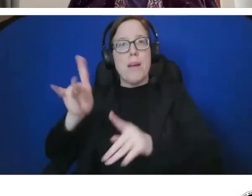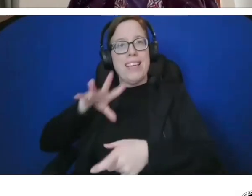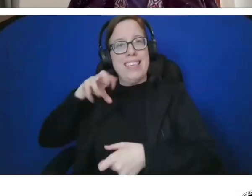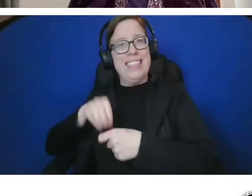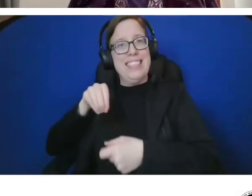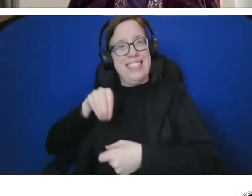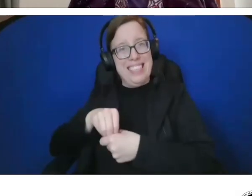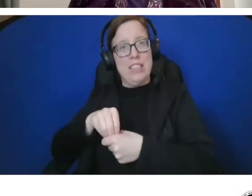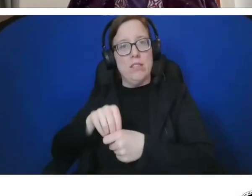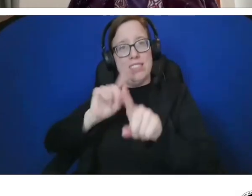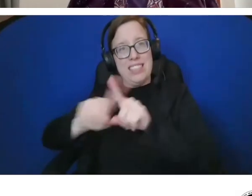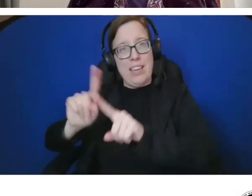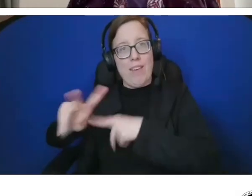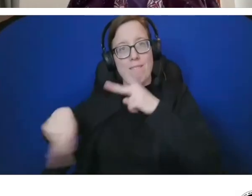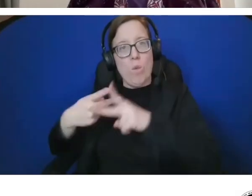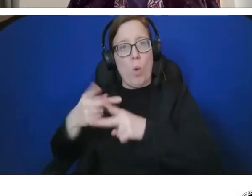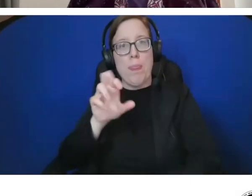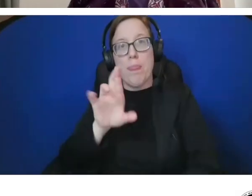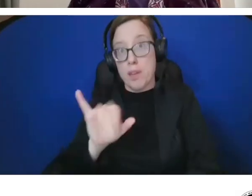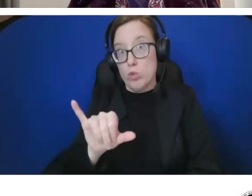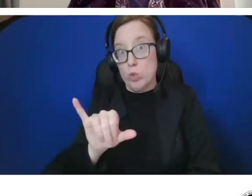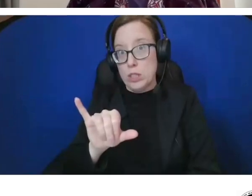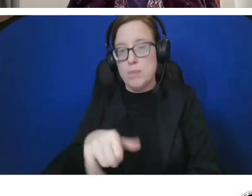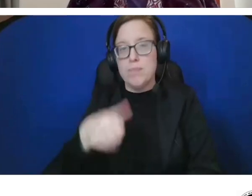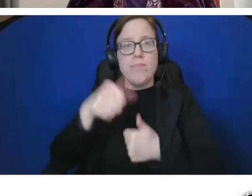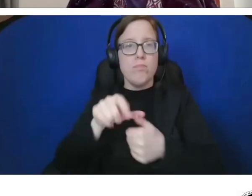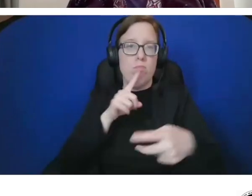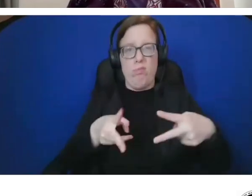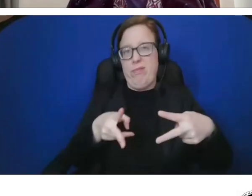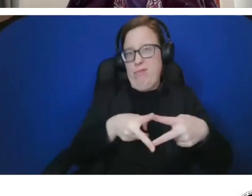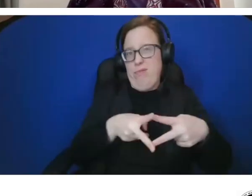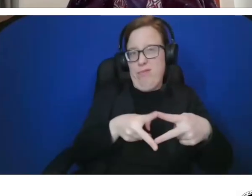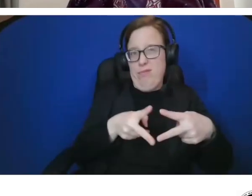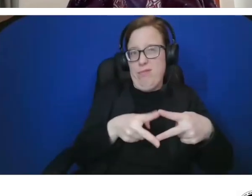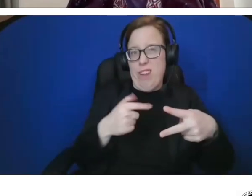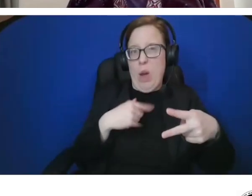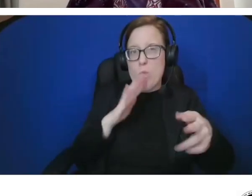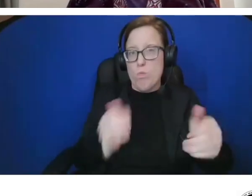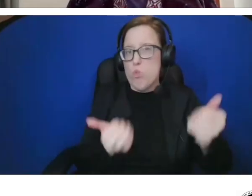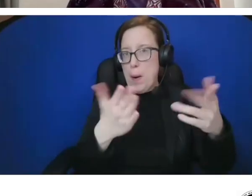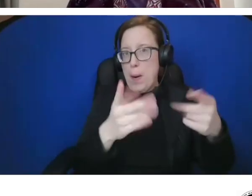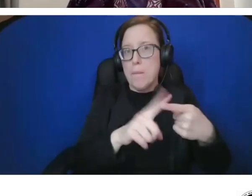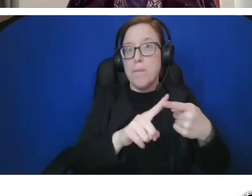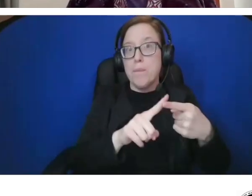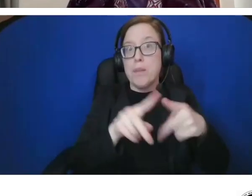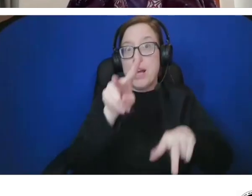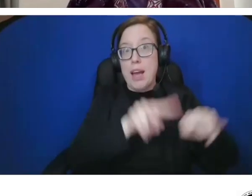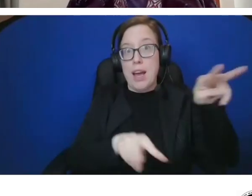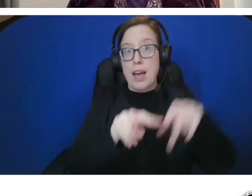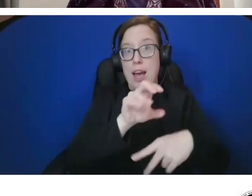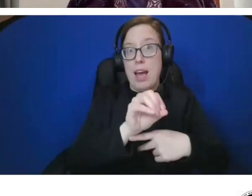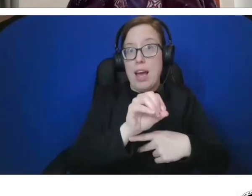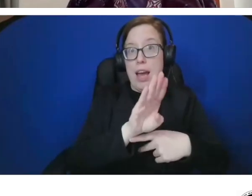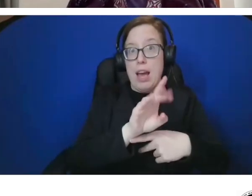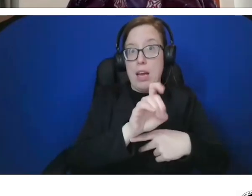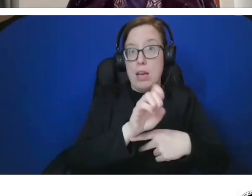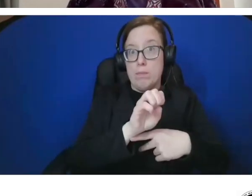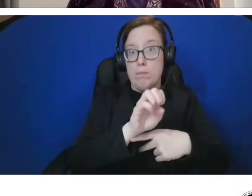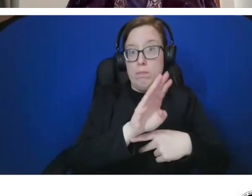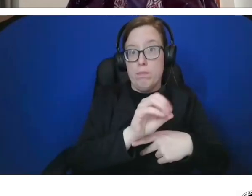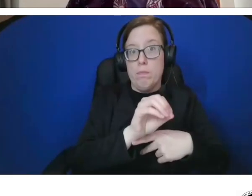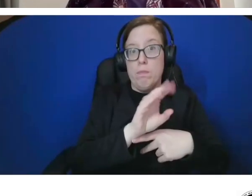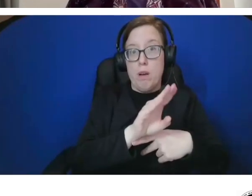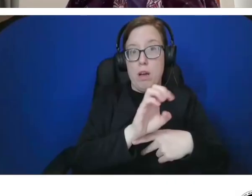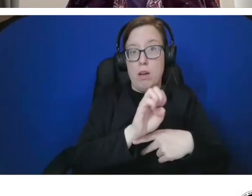people engage in literacy. So remember, two key concepts I can bring up right here would be observational learning and